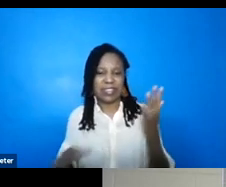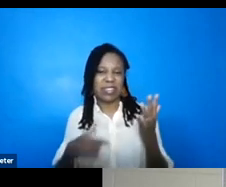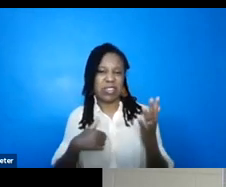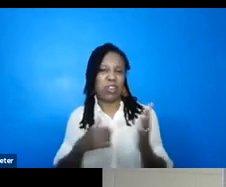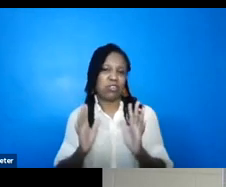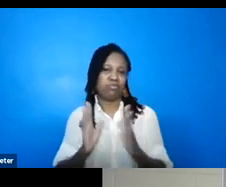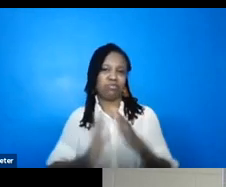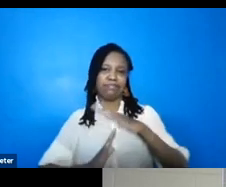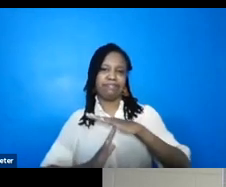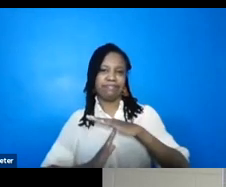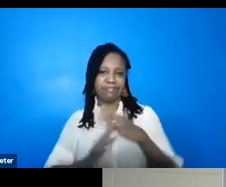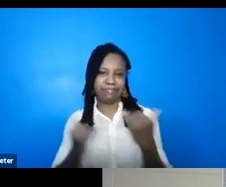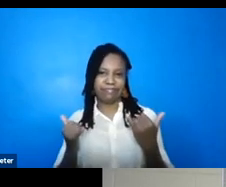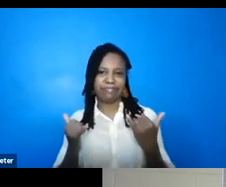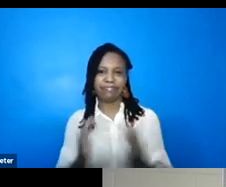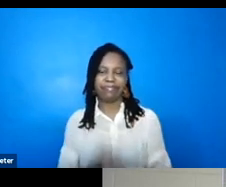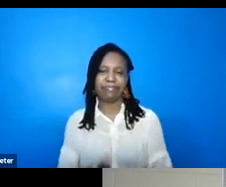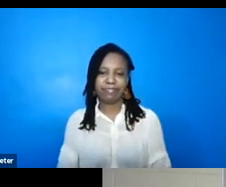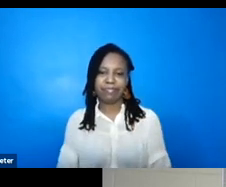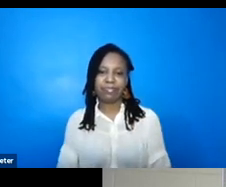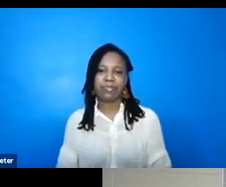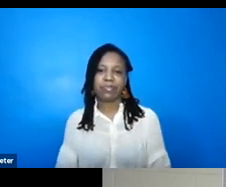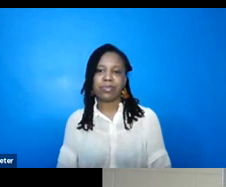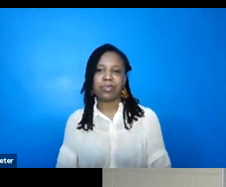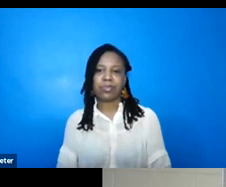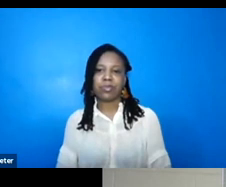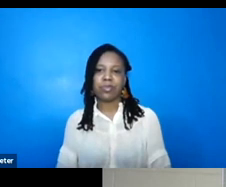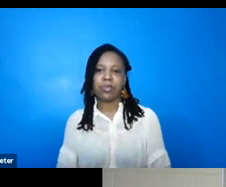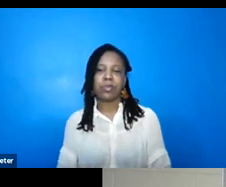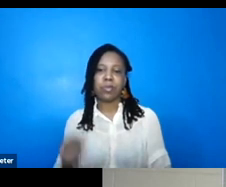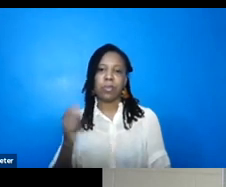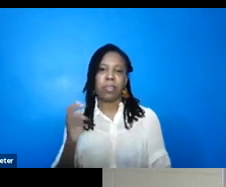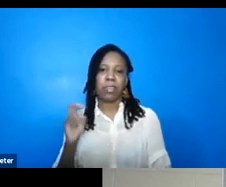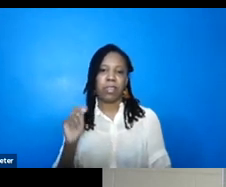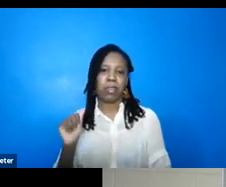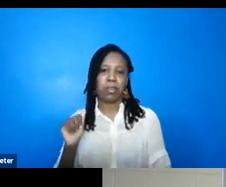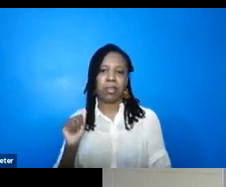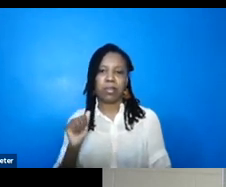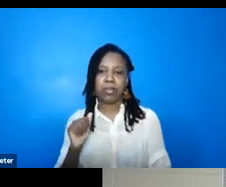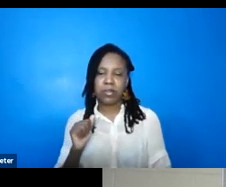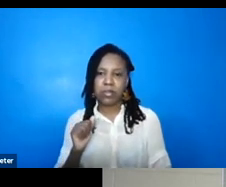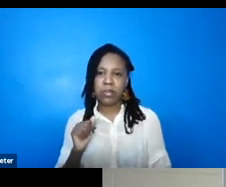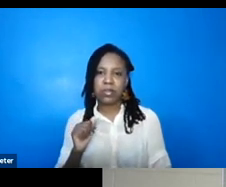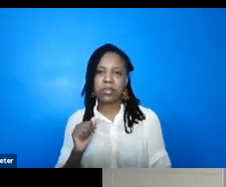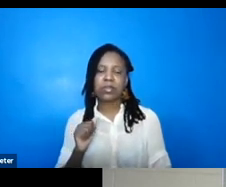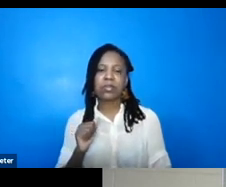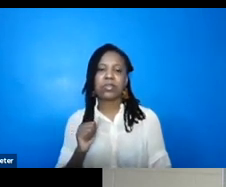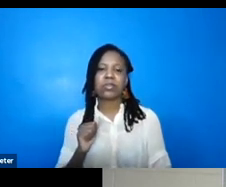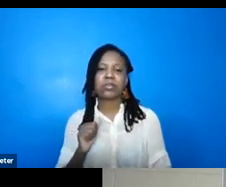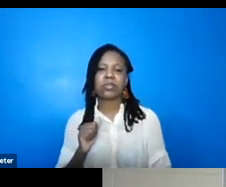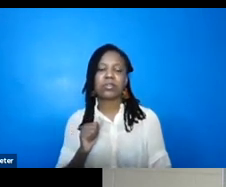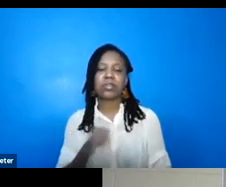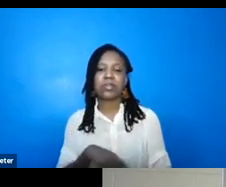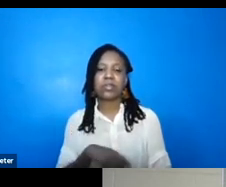All right, I'm going to read a question from the audience. Can you share in more detail how you talk with the folks you work with